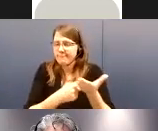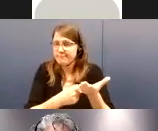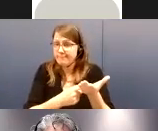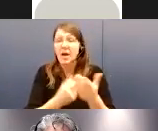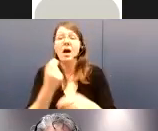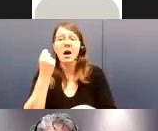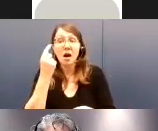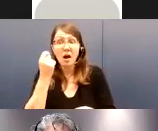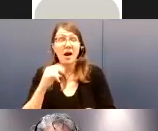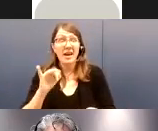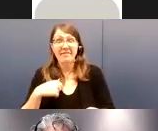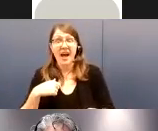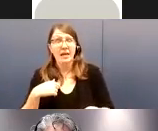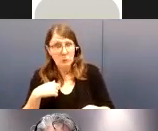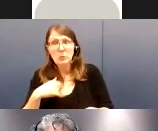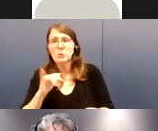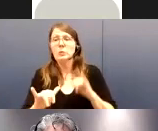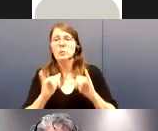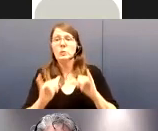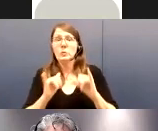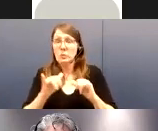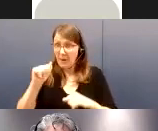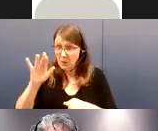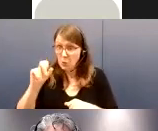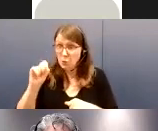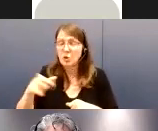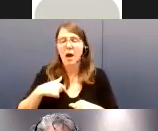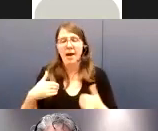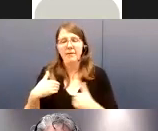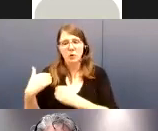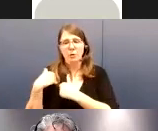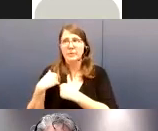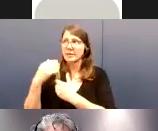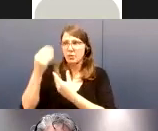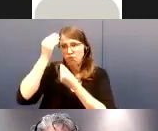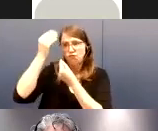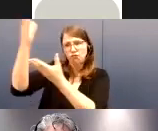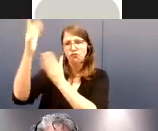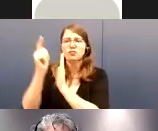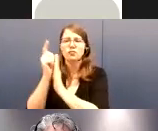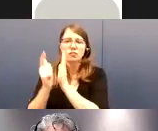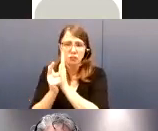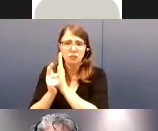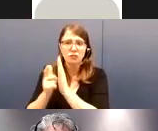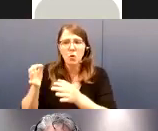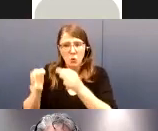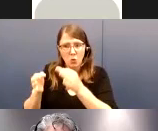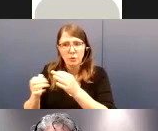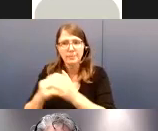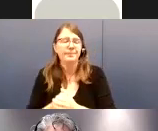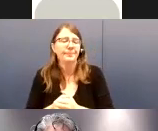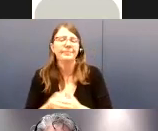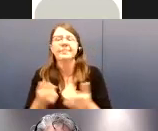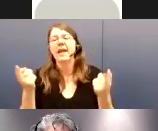there are certain issues, and one of them I'll talk about, well, I guess 2 I'll talk about when we do the cases where there was either suspected